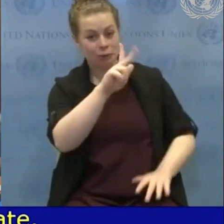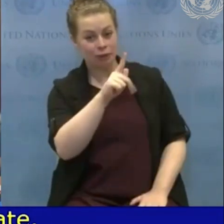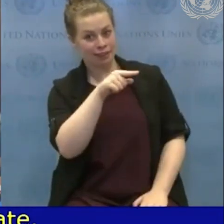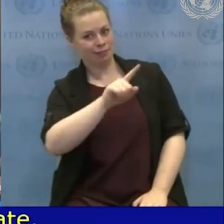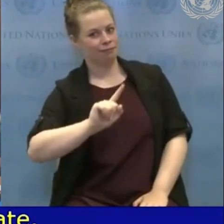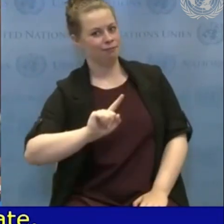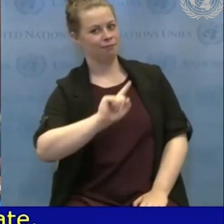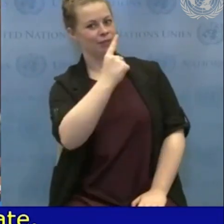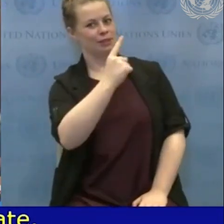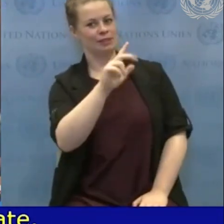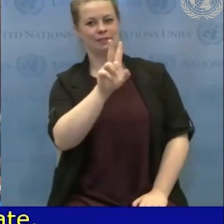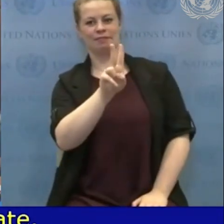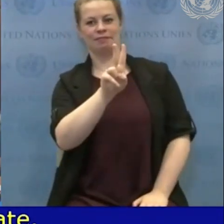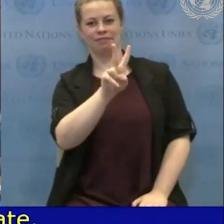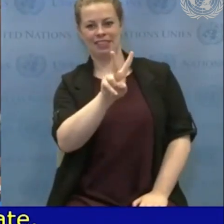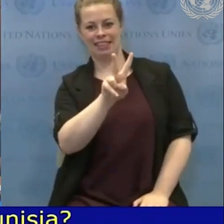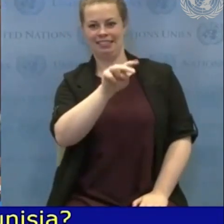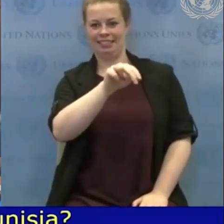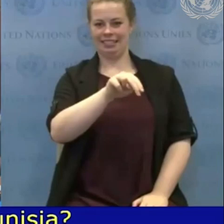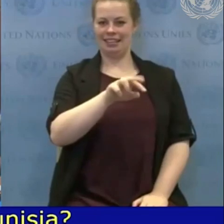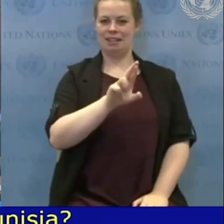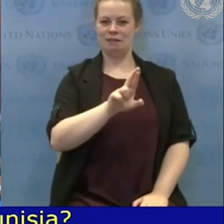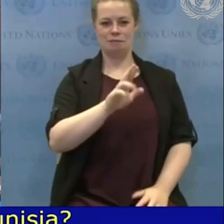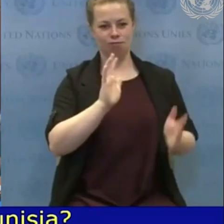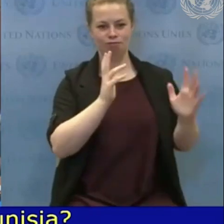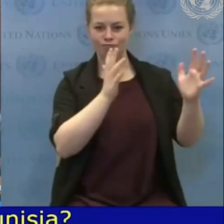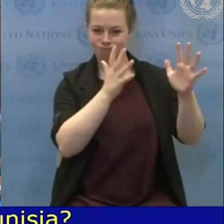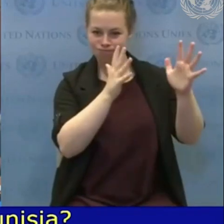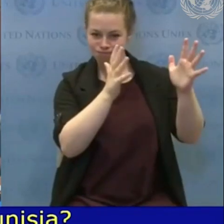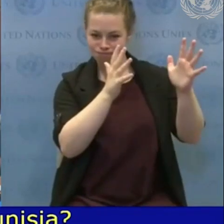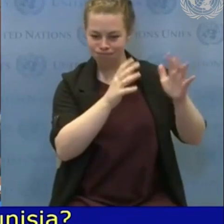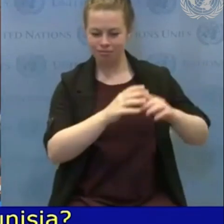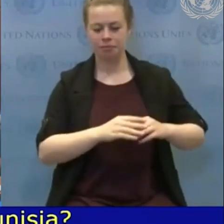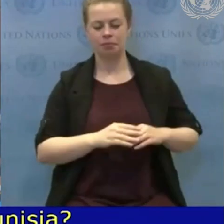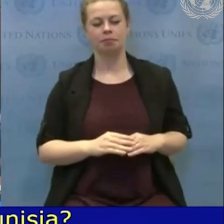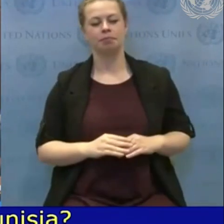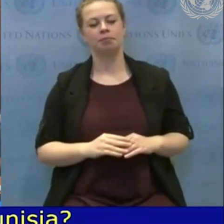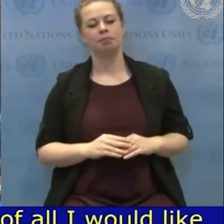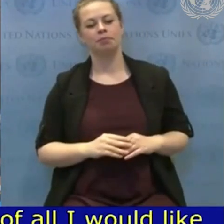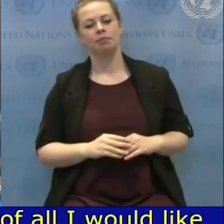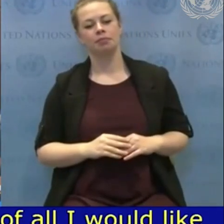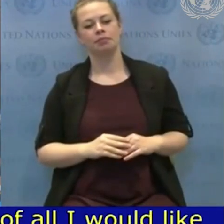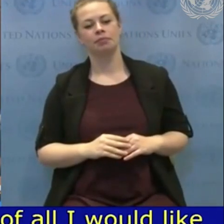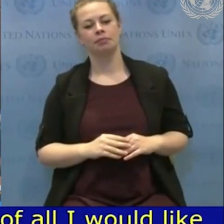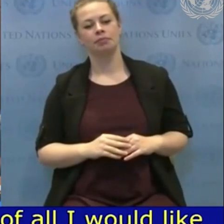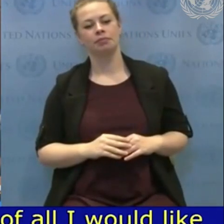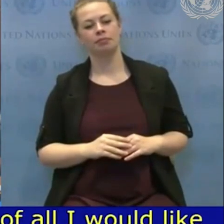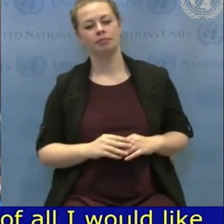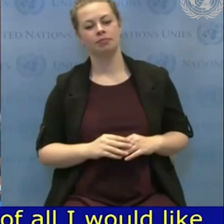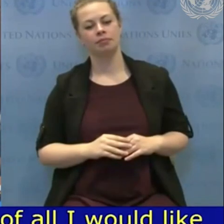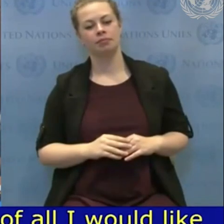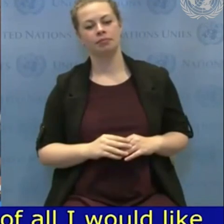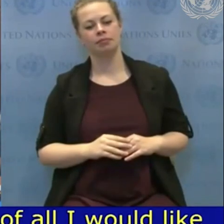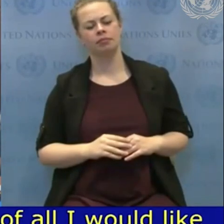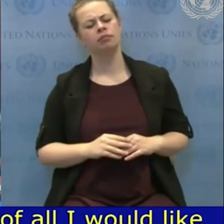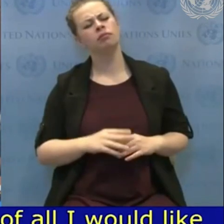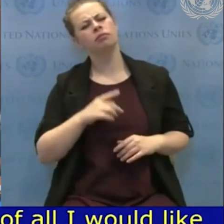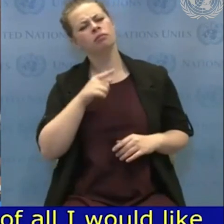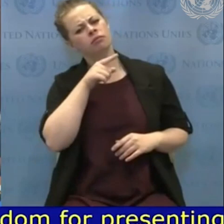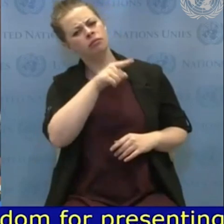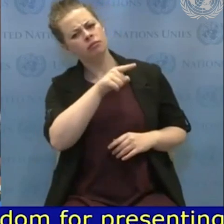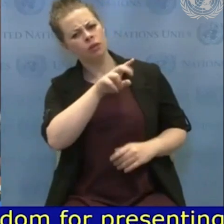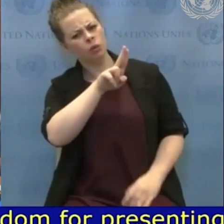National Review. I would like to ask regarding the VNR, what is the UK's